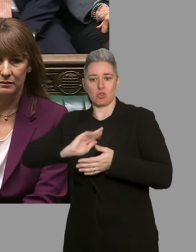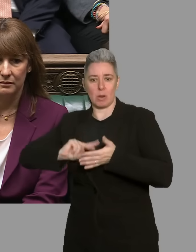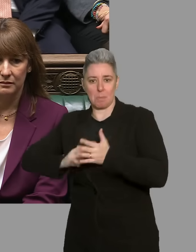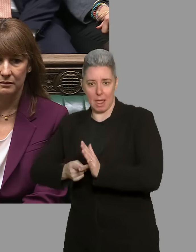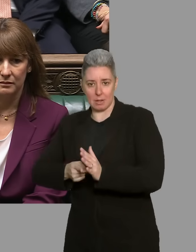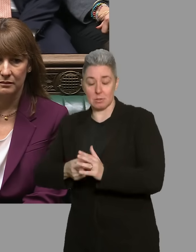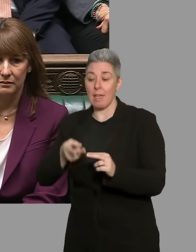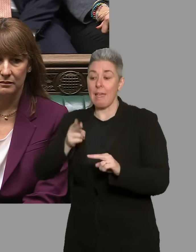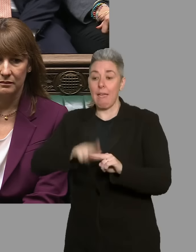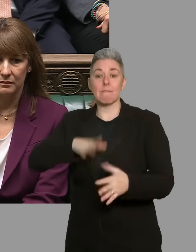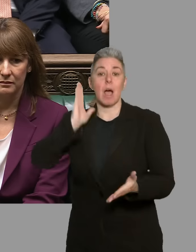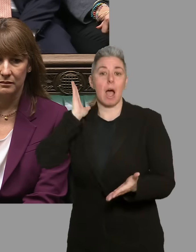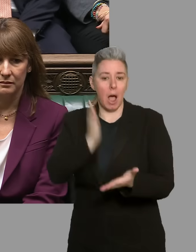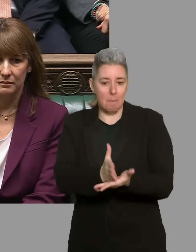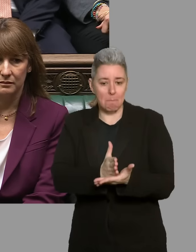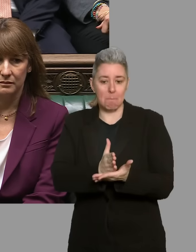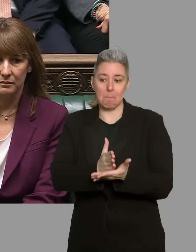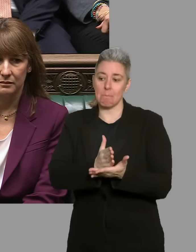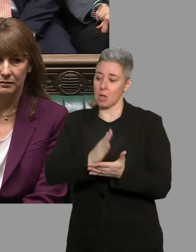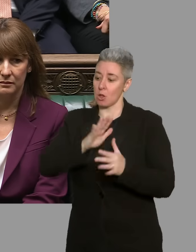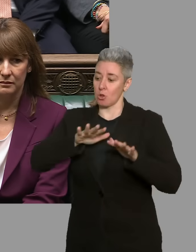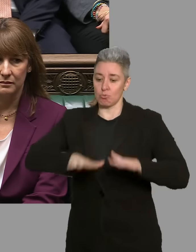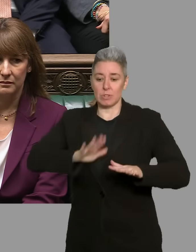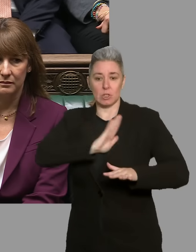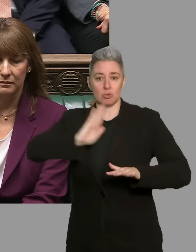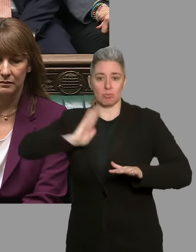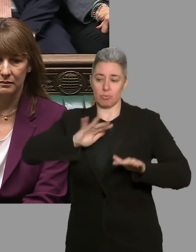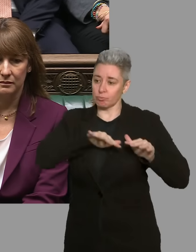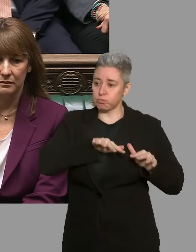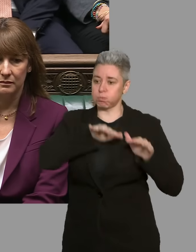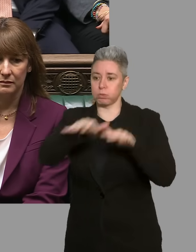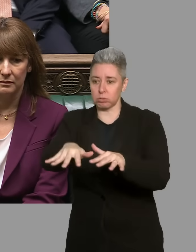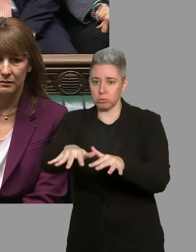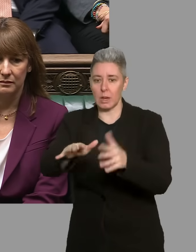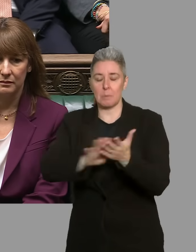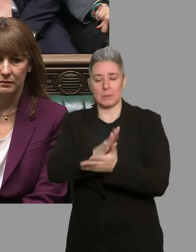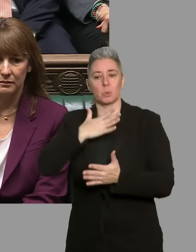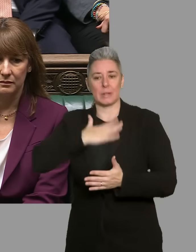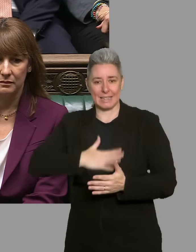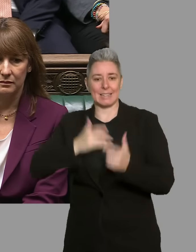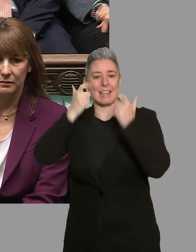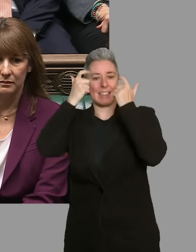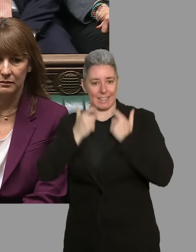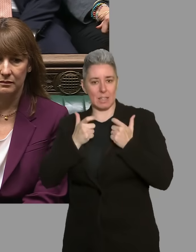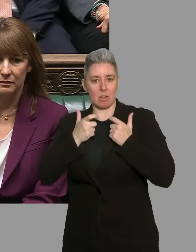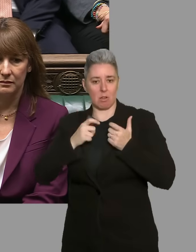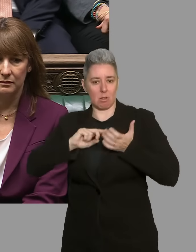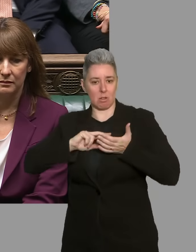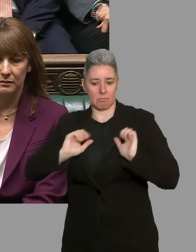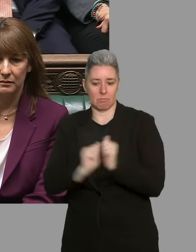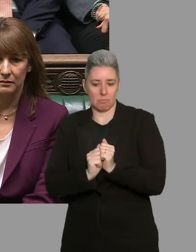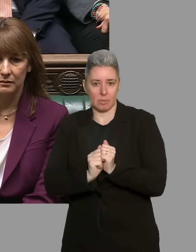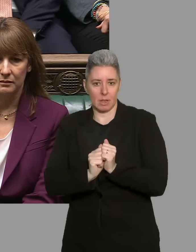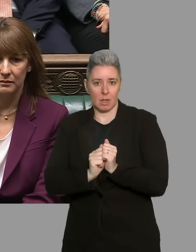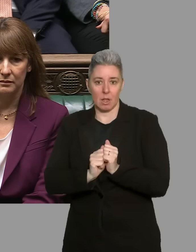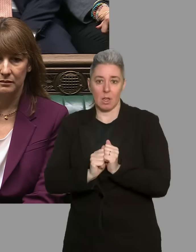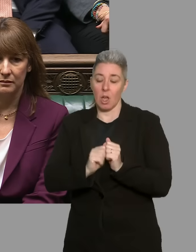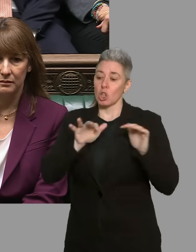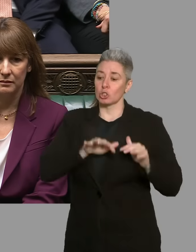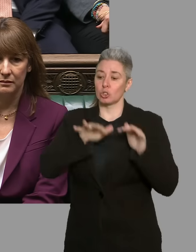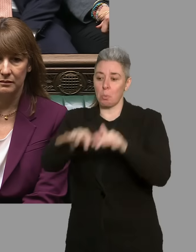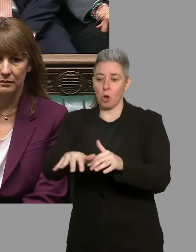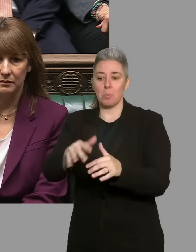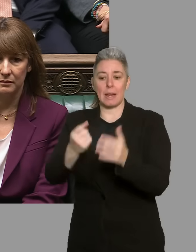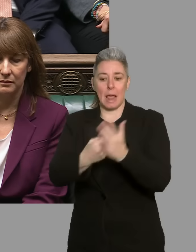would have to be a legal instrument. Mr. Speaker, deployment would only be after a ceasefire to support Ukraine's